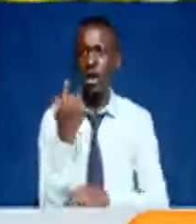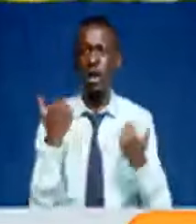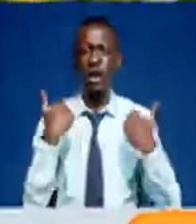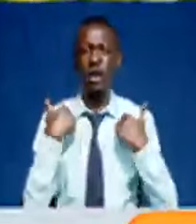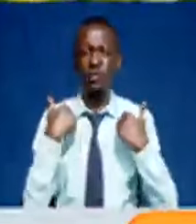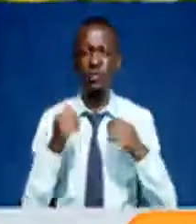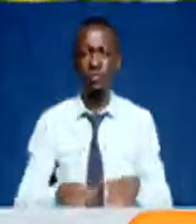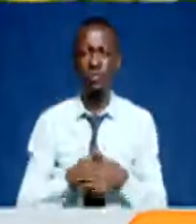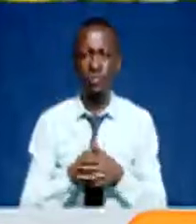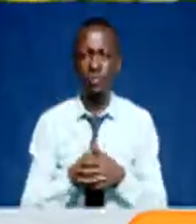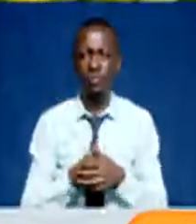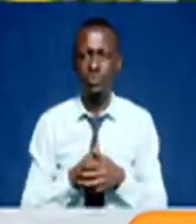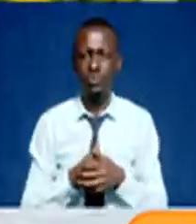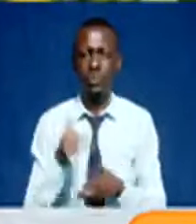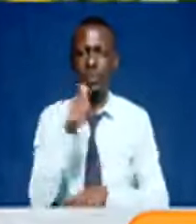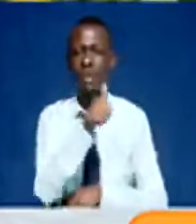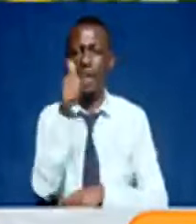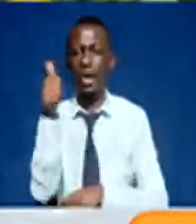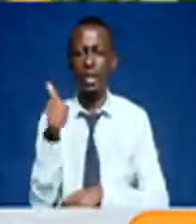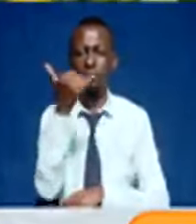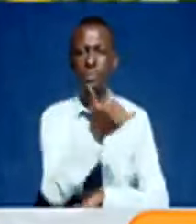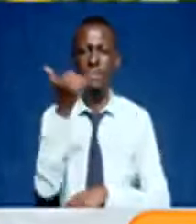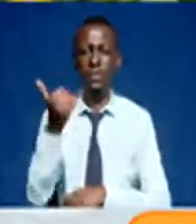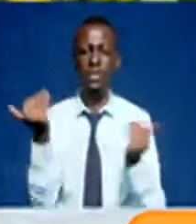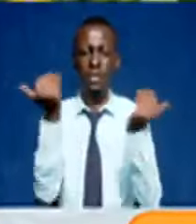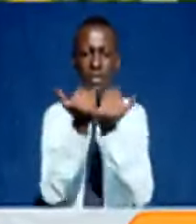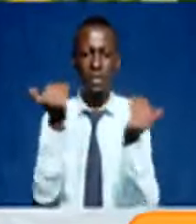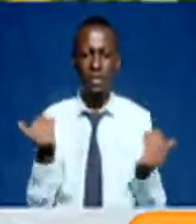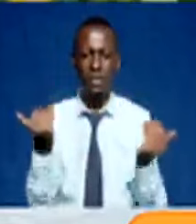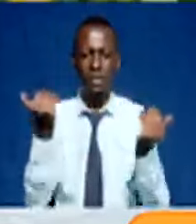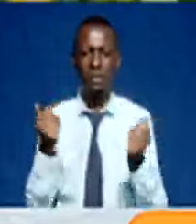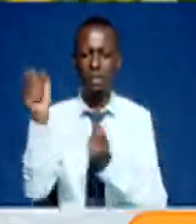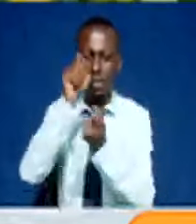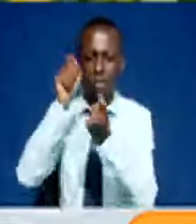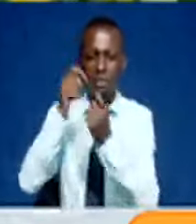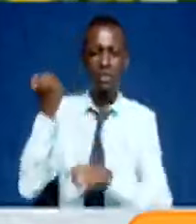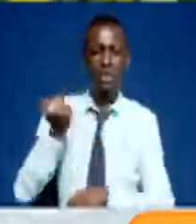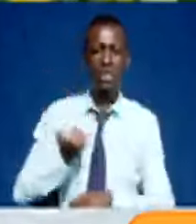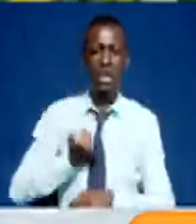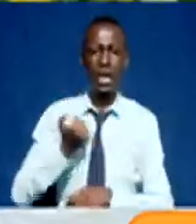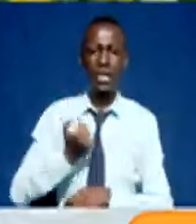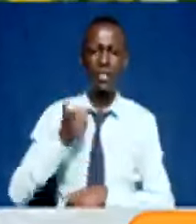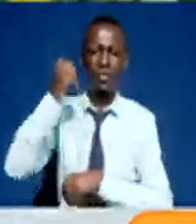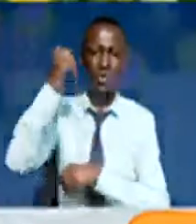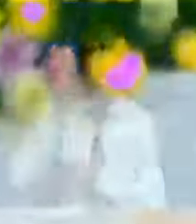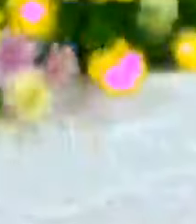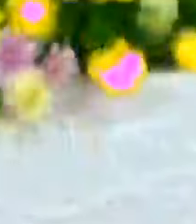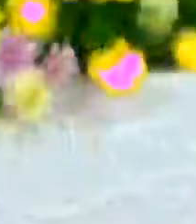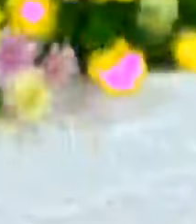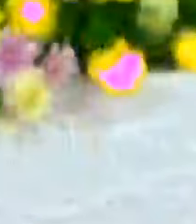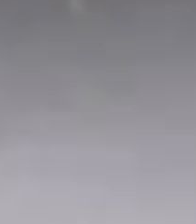other young children, in particular girls, new leases of the next generation.